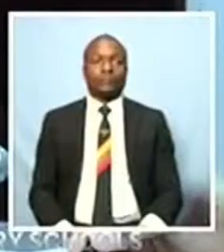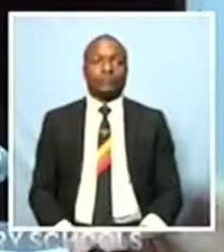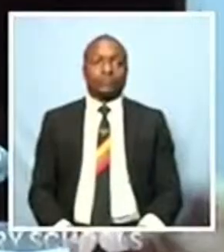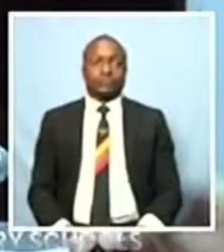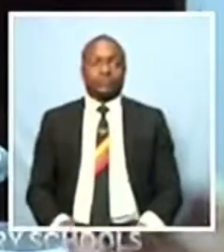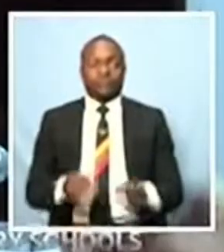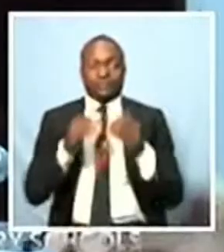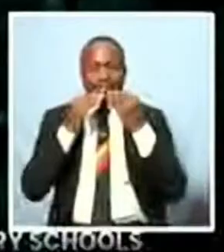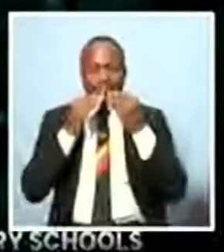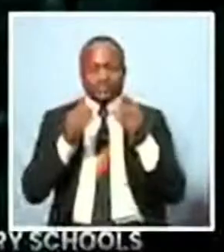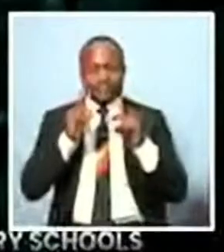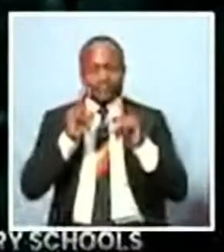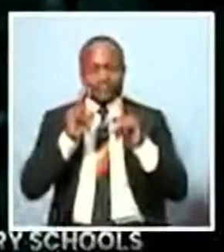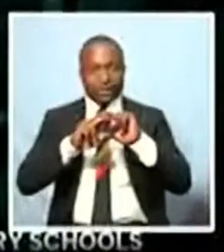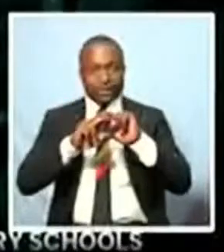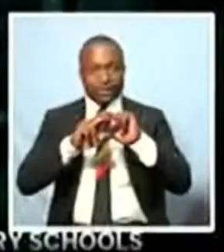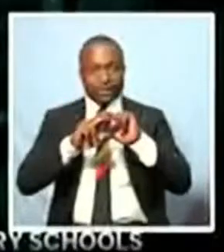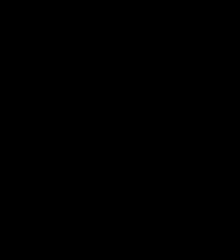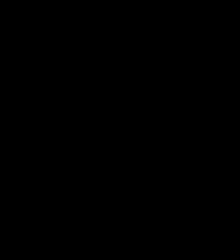Thank you, Honorable Chair.